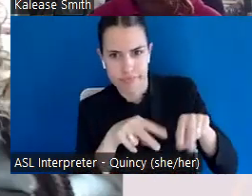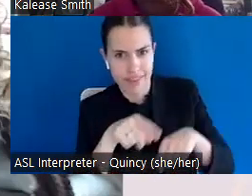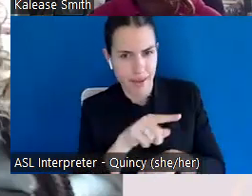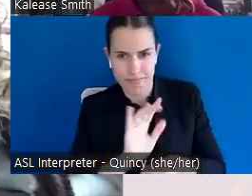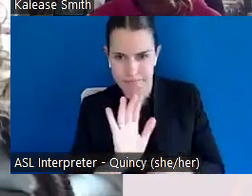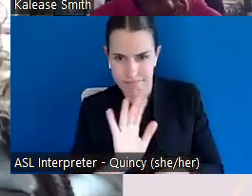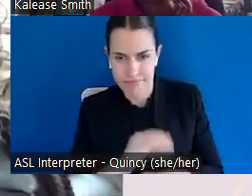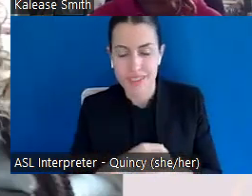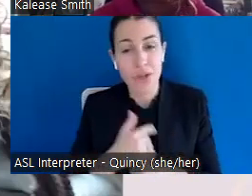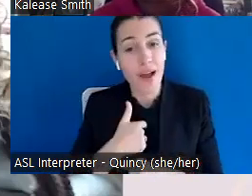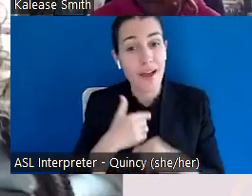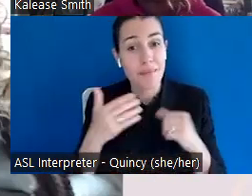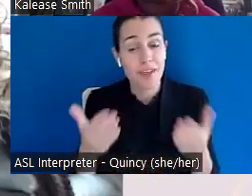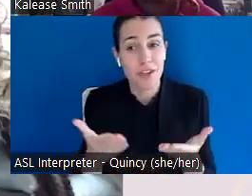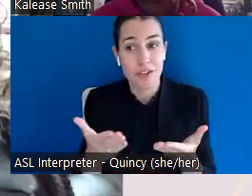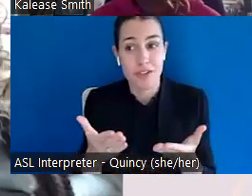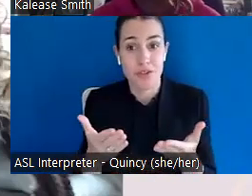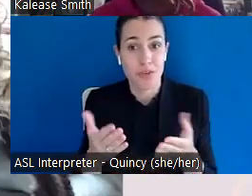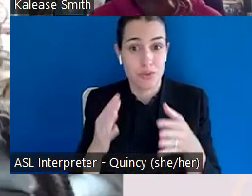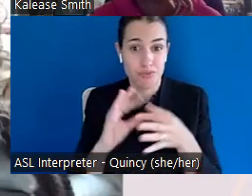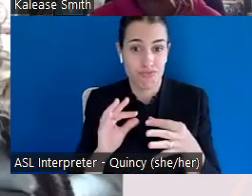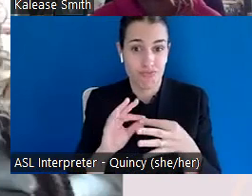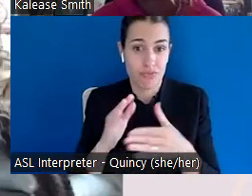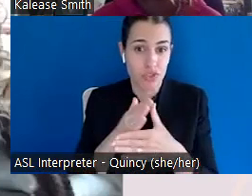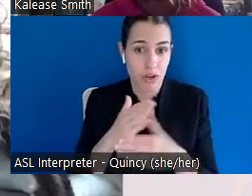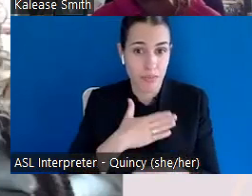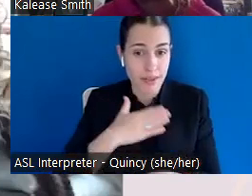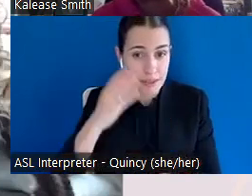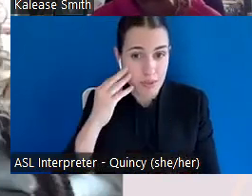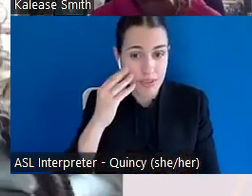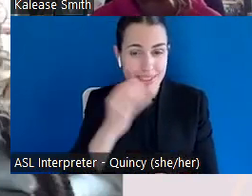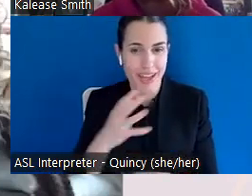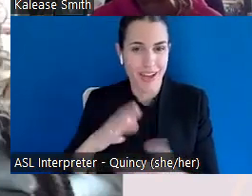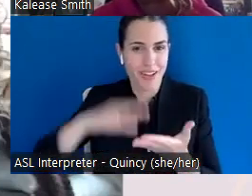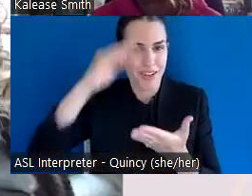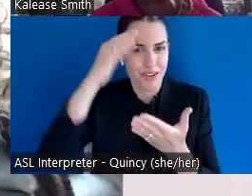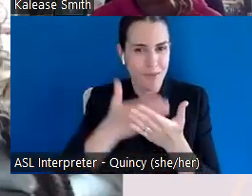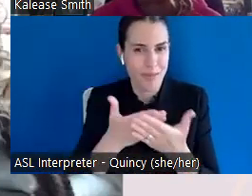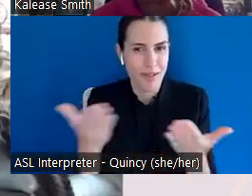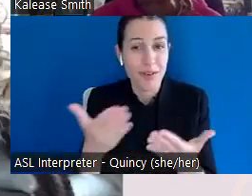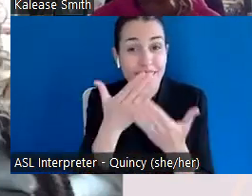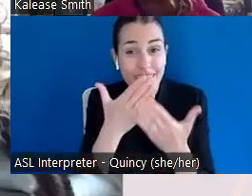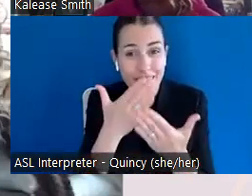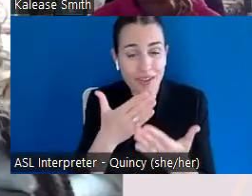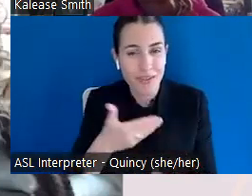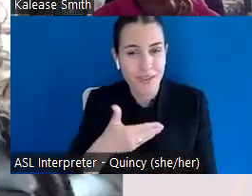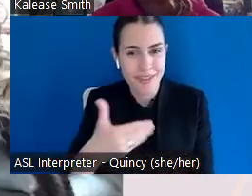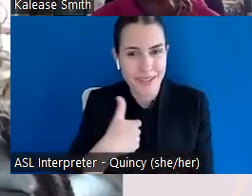just here to, like I said, share my experiences, but also learn from all of you. So thank you for having me.